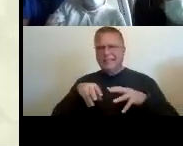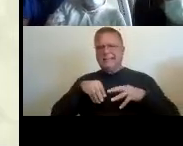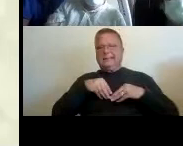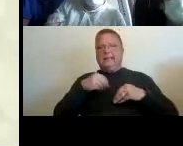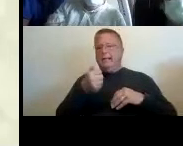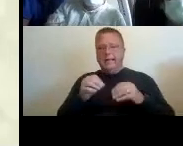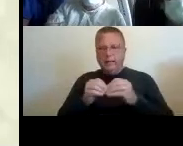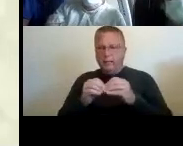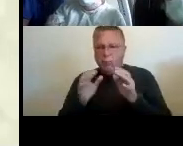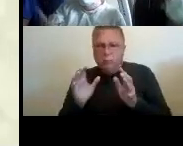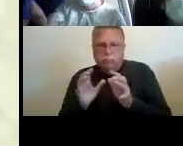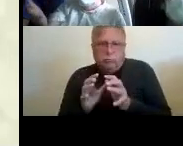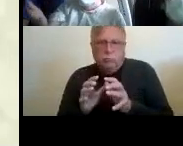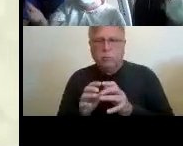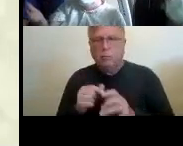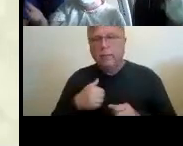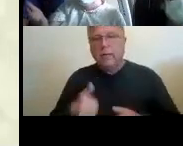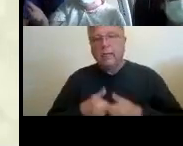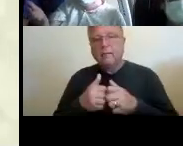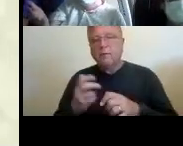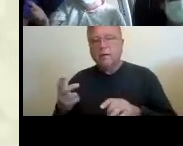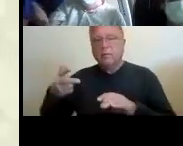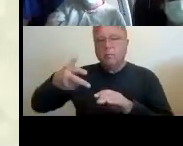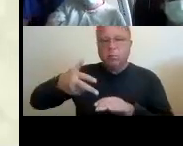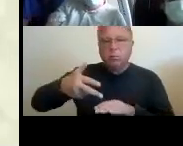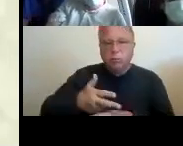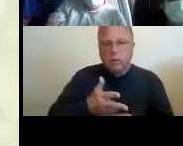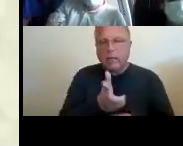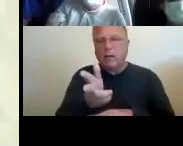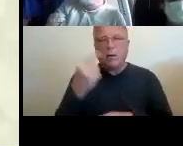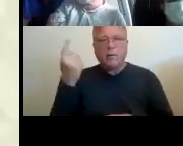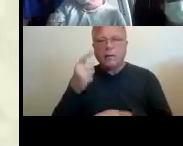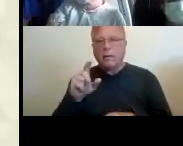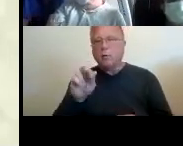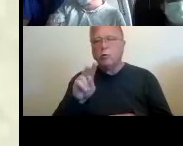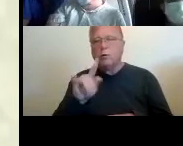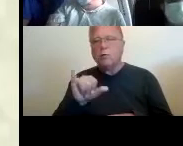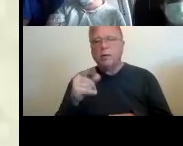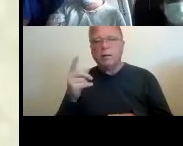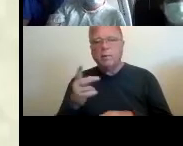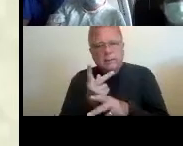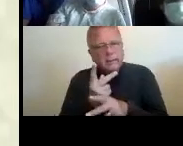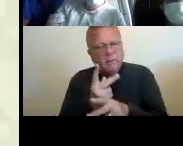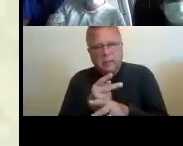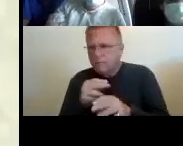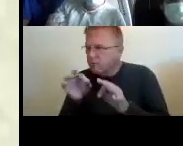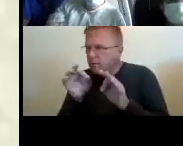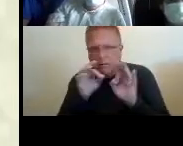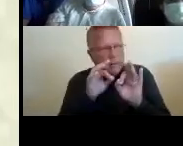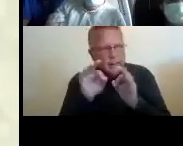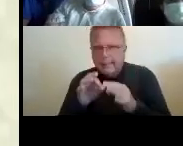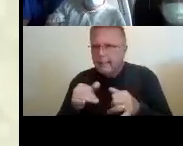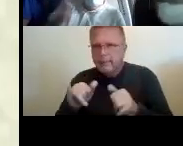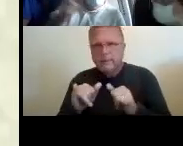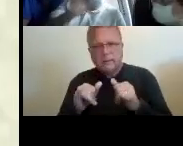live here and I have to pull out all the time and from my driveway, and I'm always very careful, but I mean, it's still very